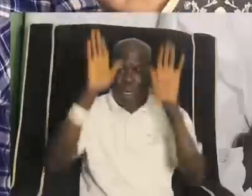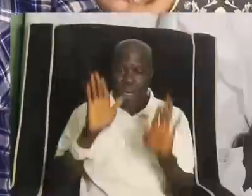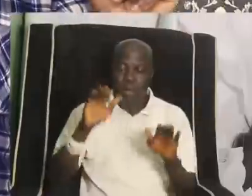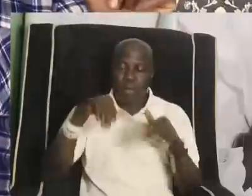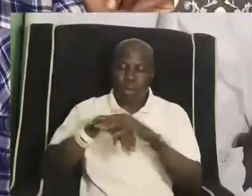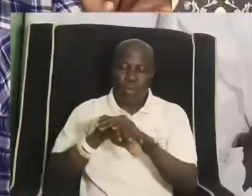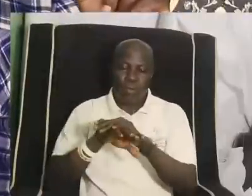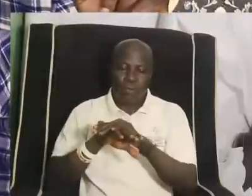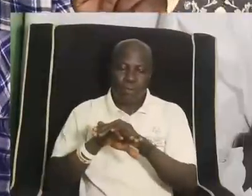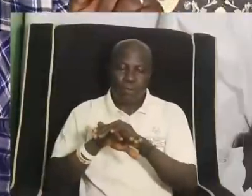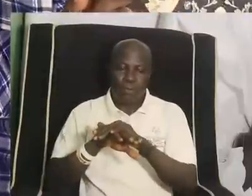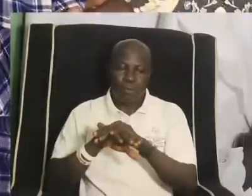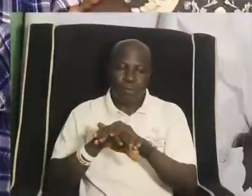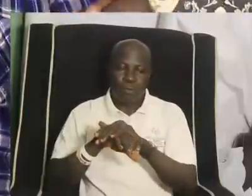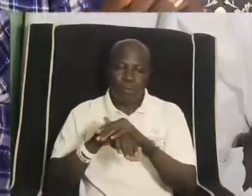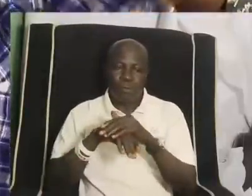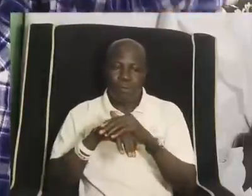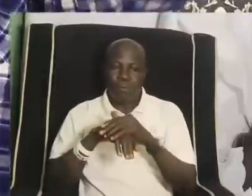Kabi Beni.